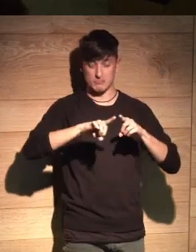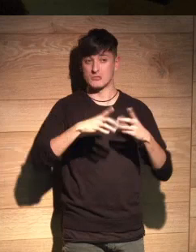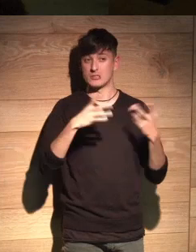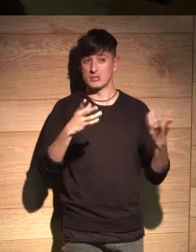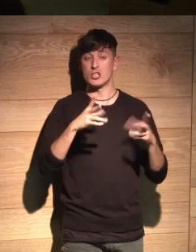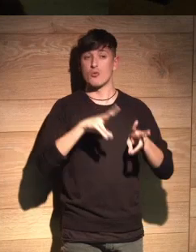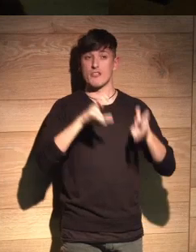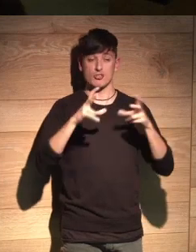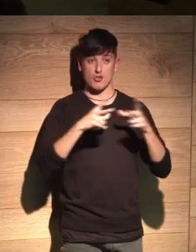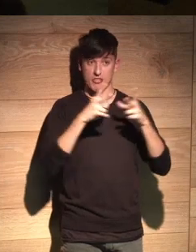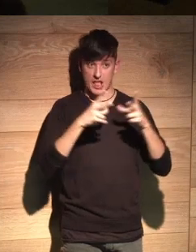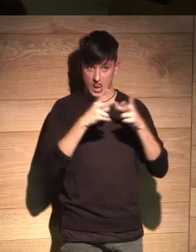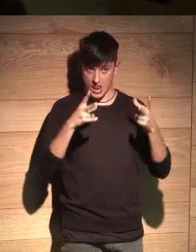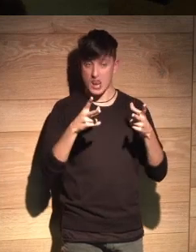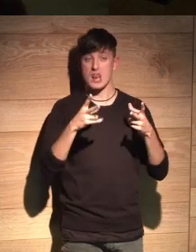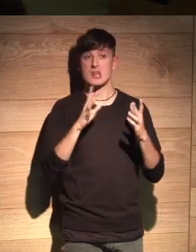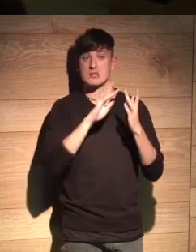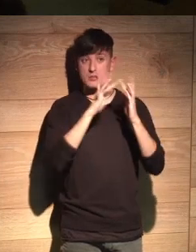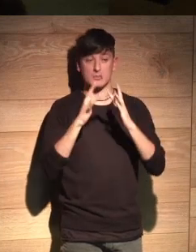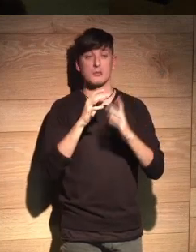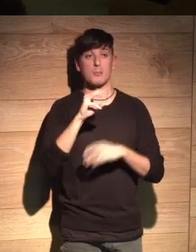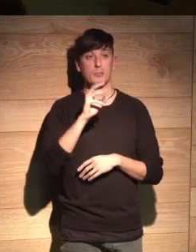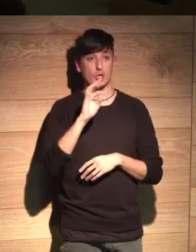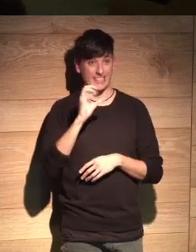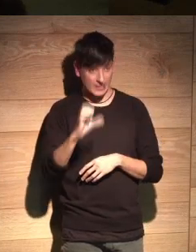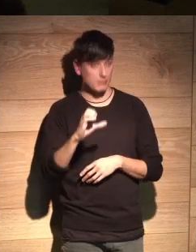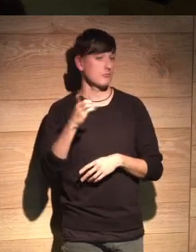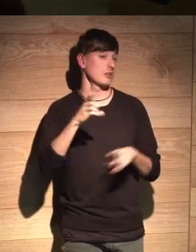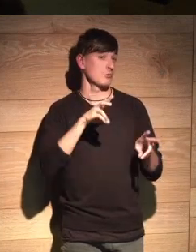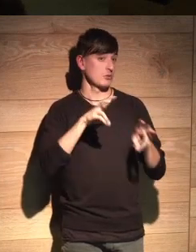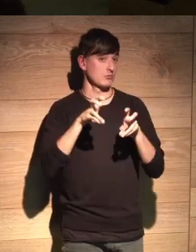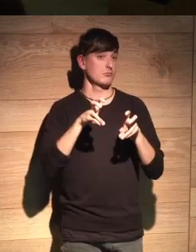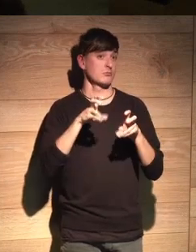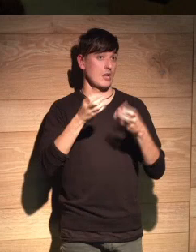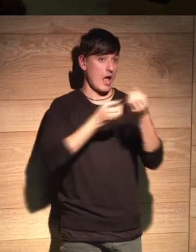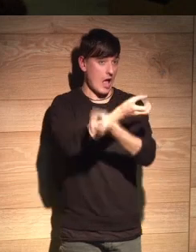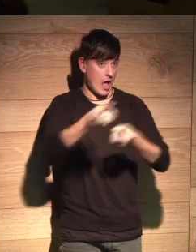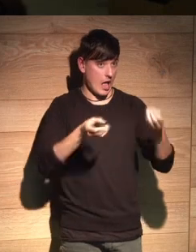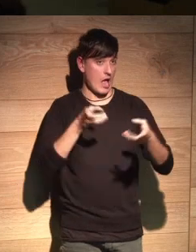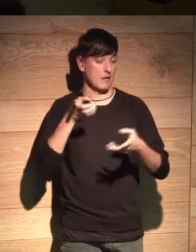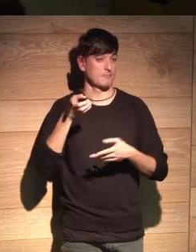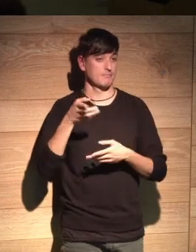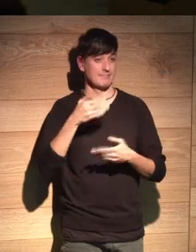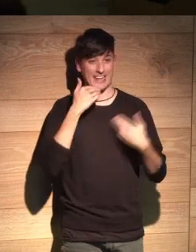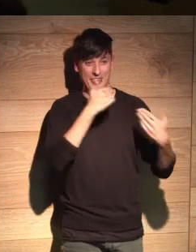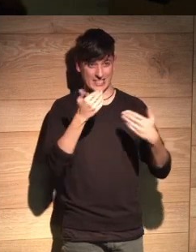and International Relations from COTEC, and she's the moderator of our next roundtable.